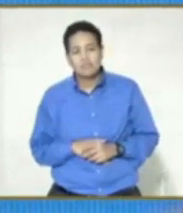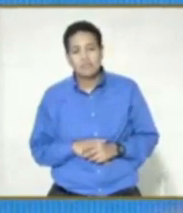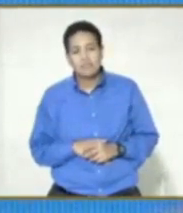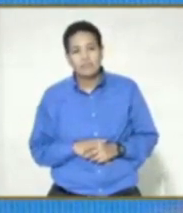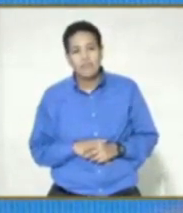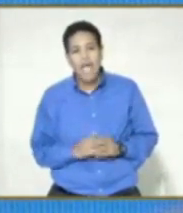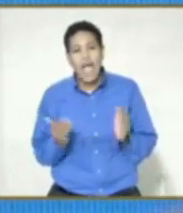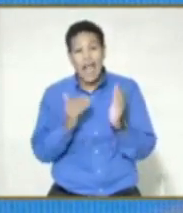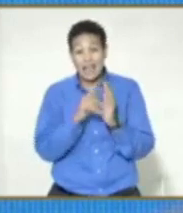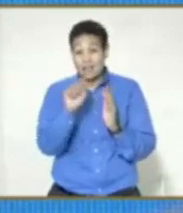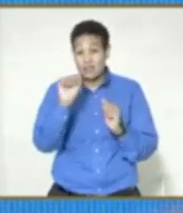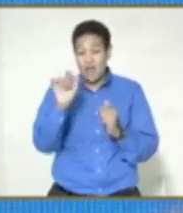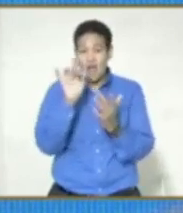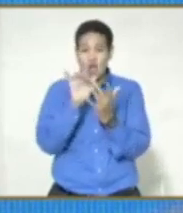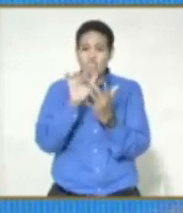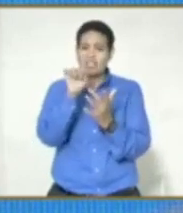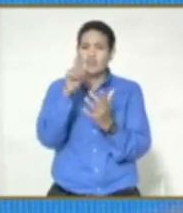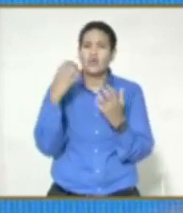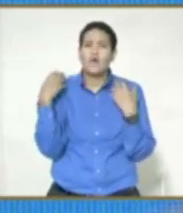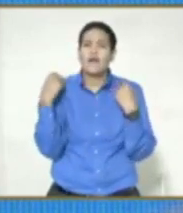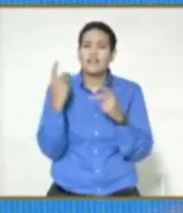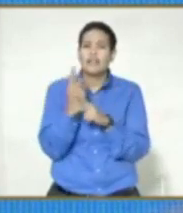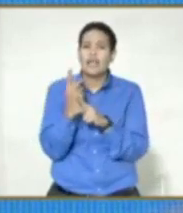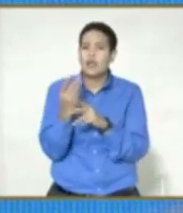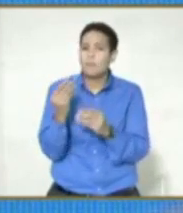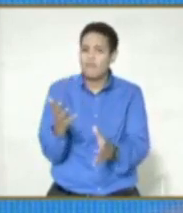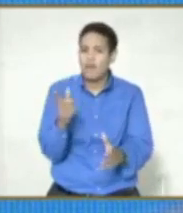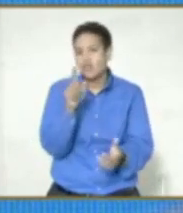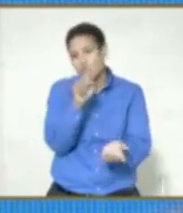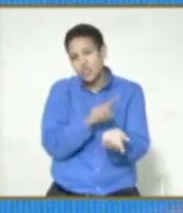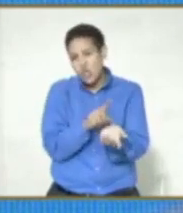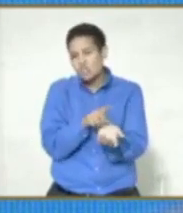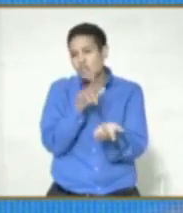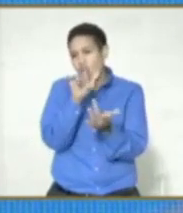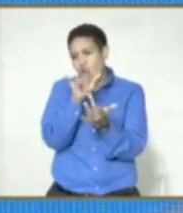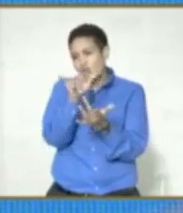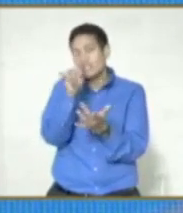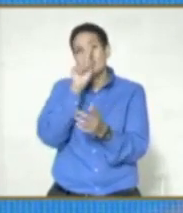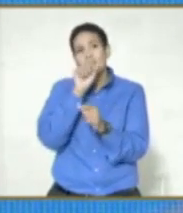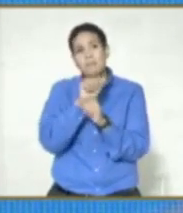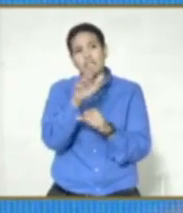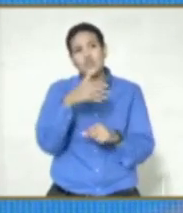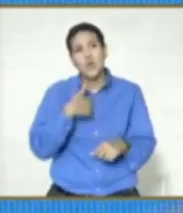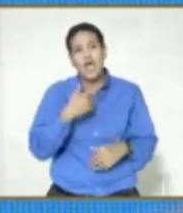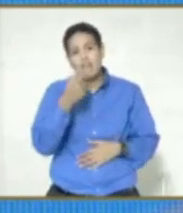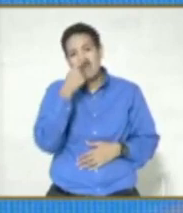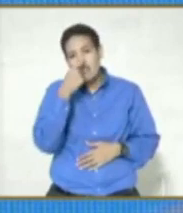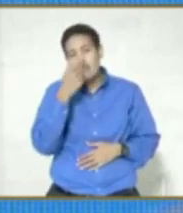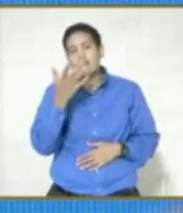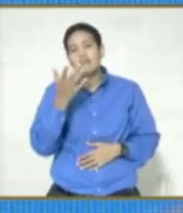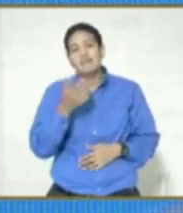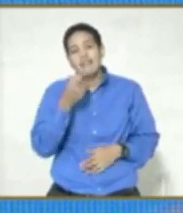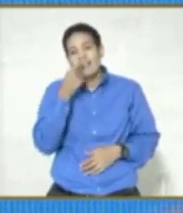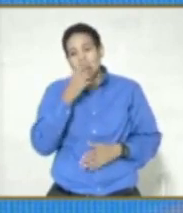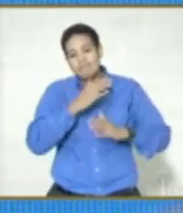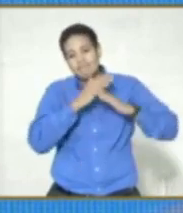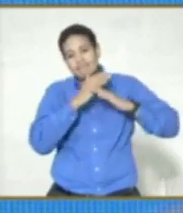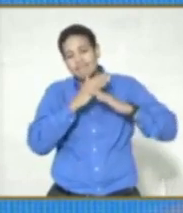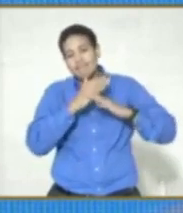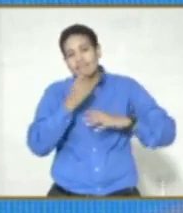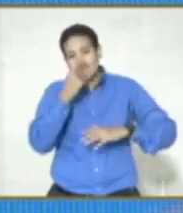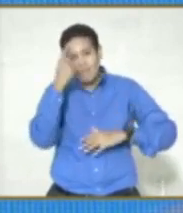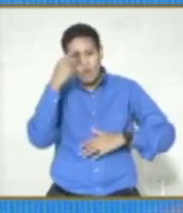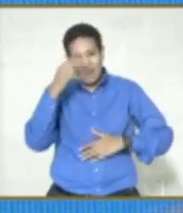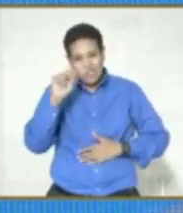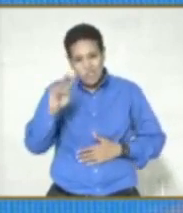make contact with your healthcare providers to ensure that you have your antiretrovirals. There is a